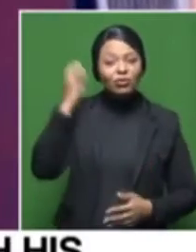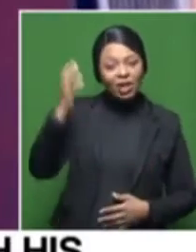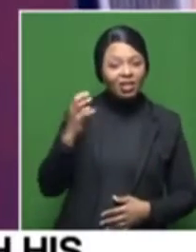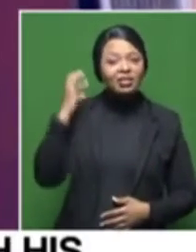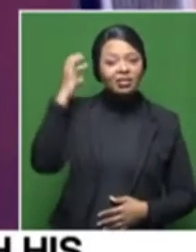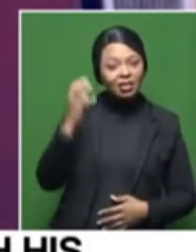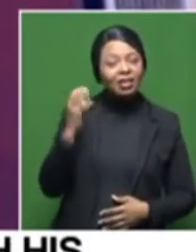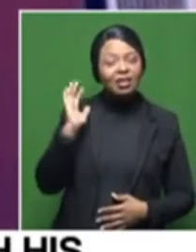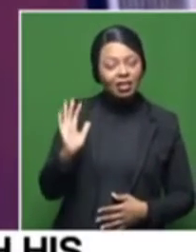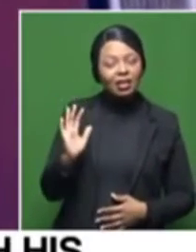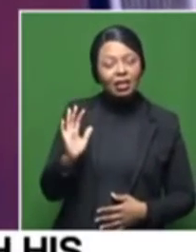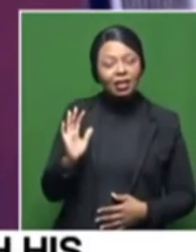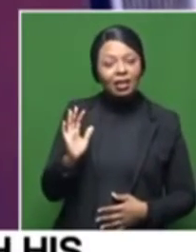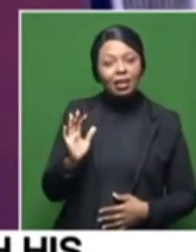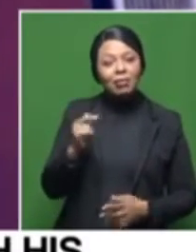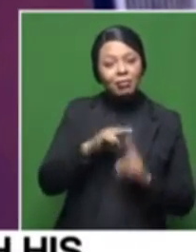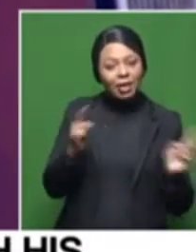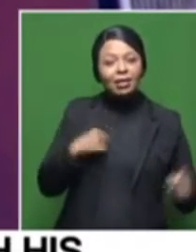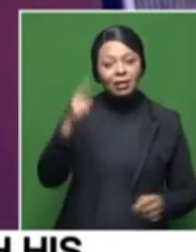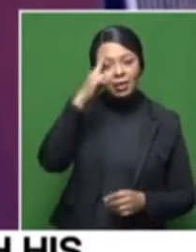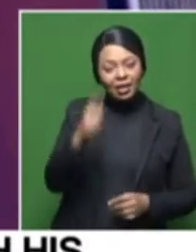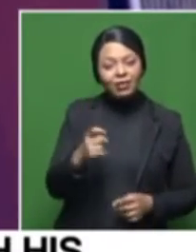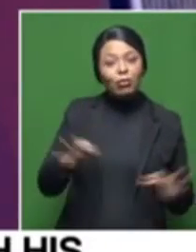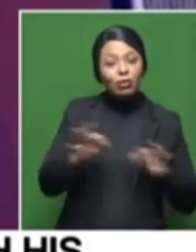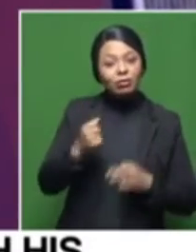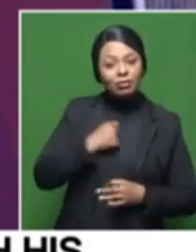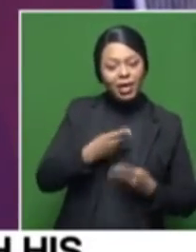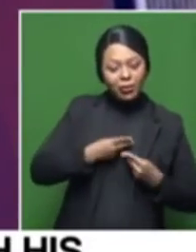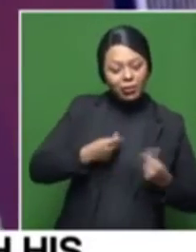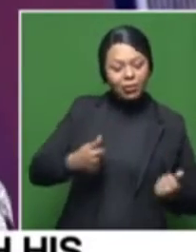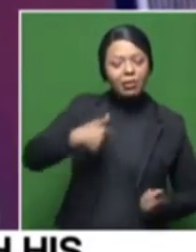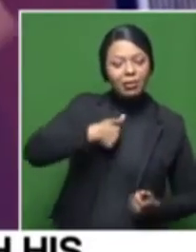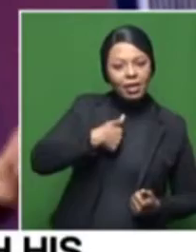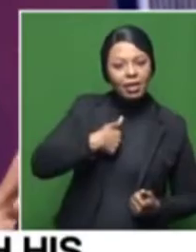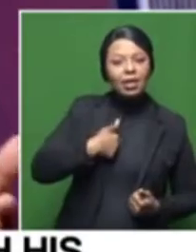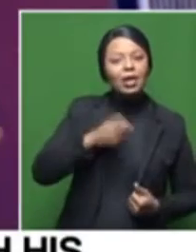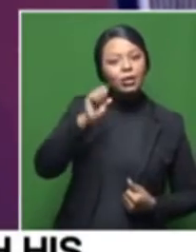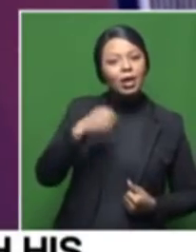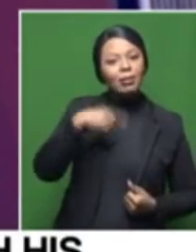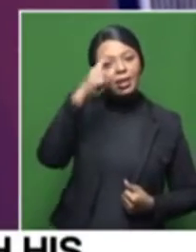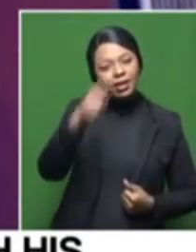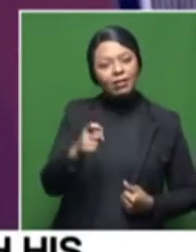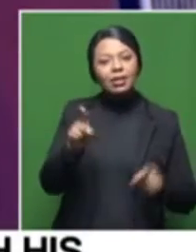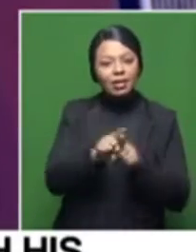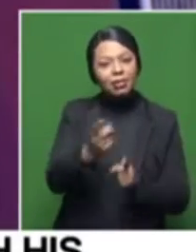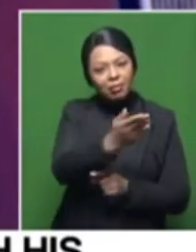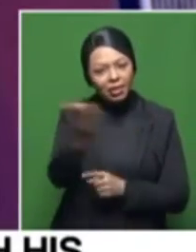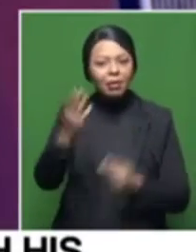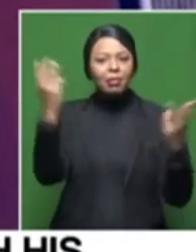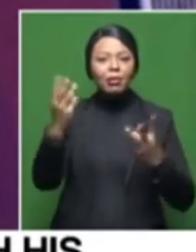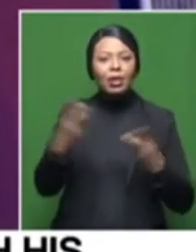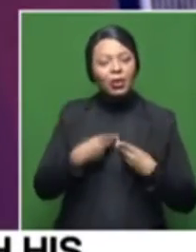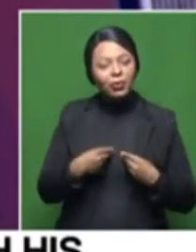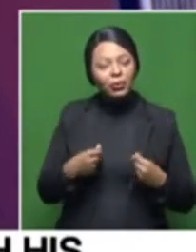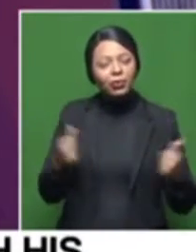music, first of all, it heals me, and I believe that I want everyone to experience the same healing